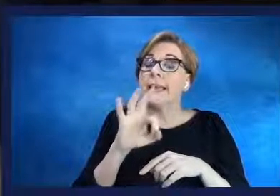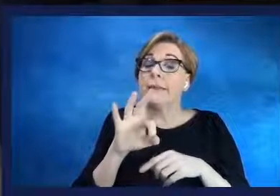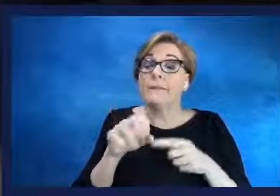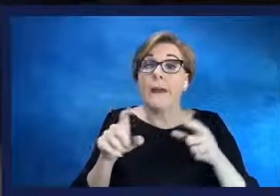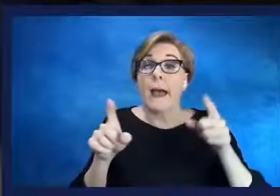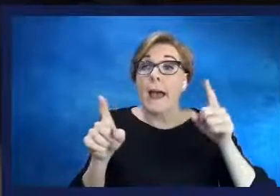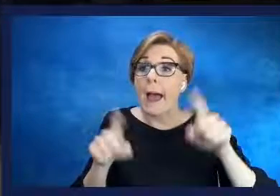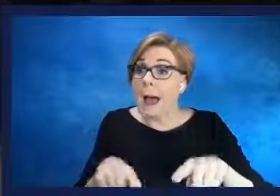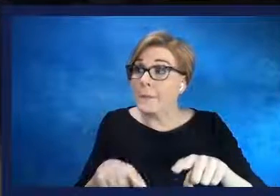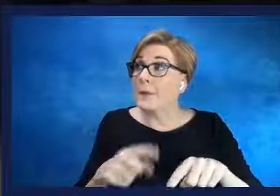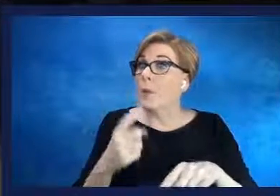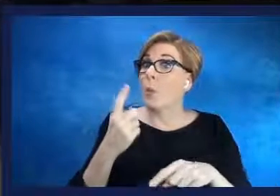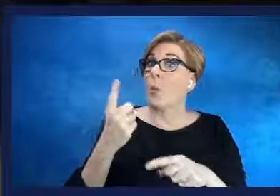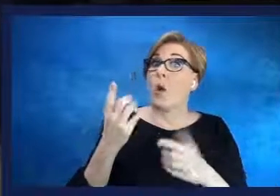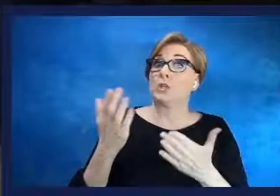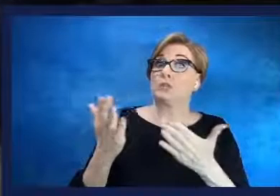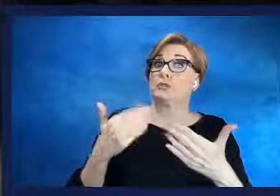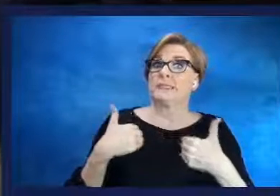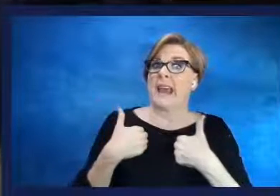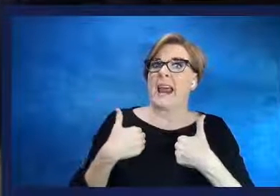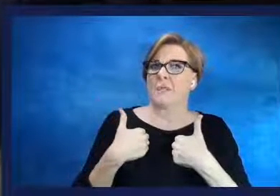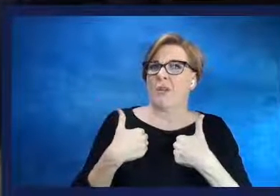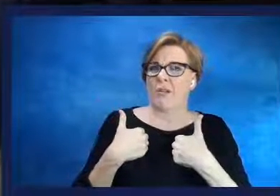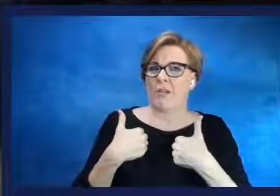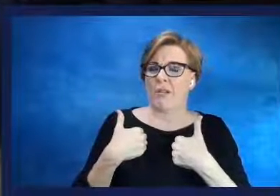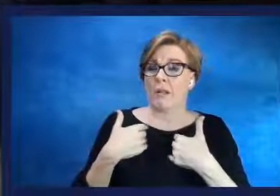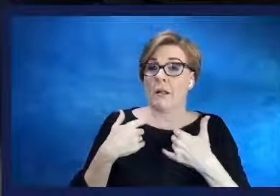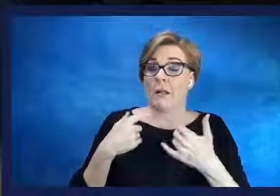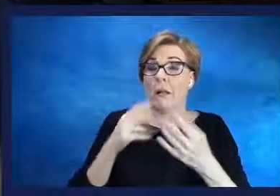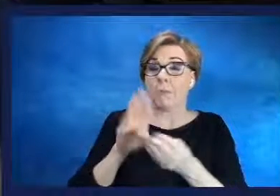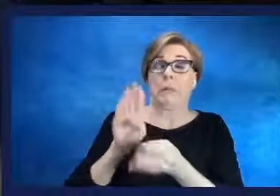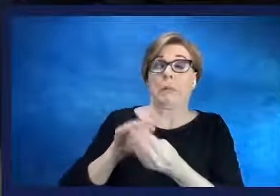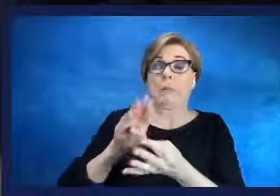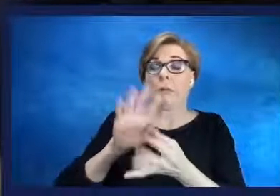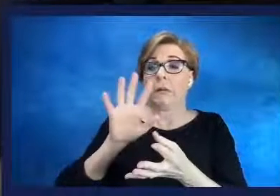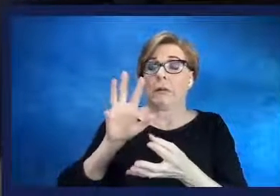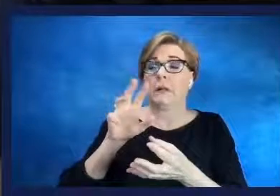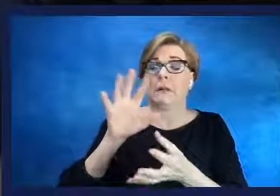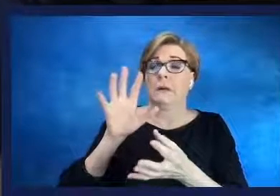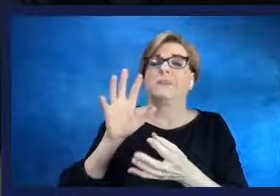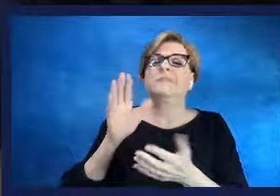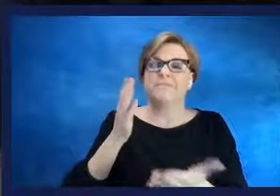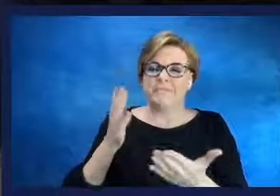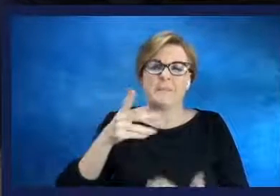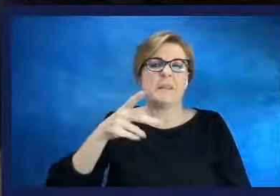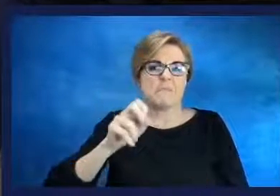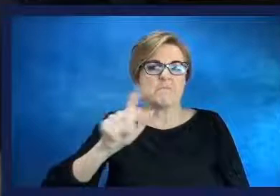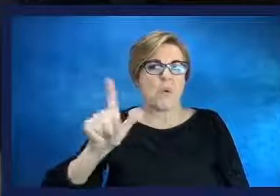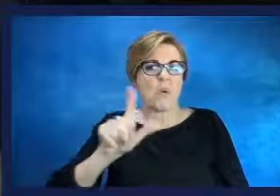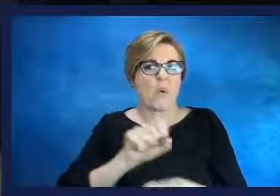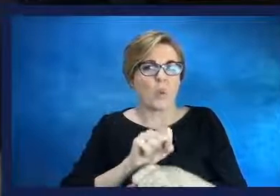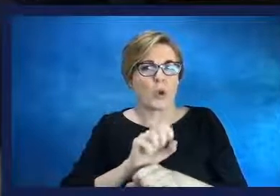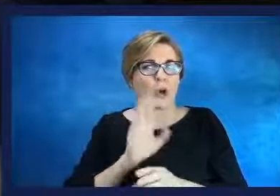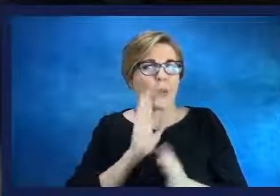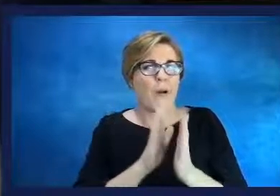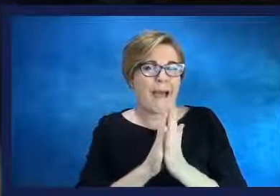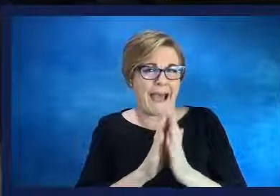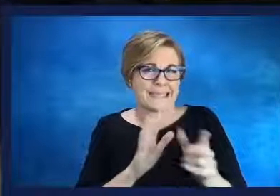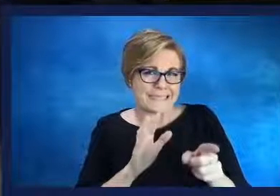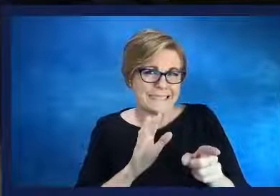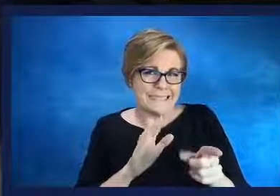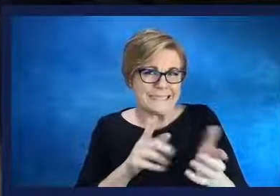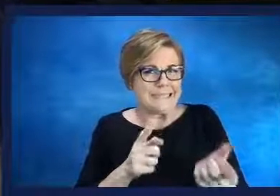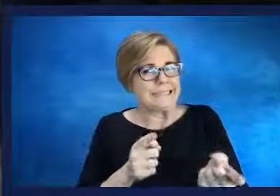of those service animals was being a little bit disruptive, our poll workers may ask that voter then to utilize